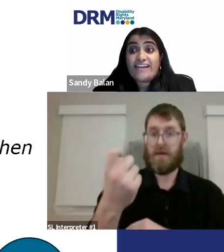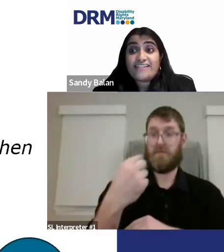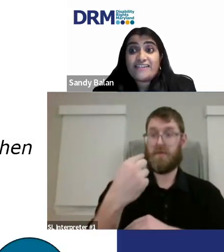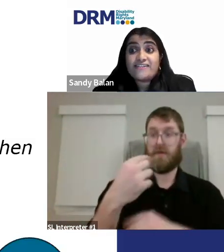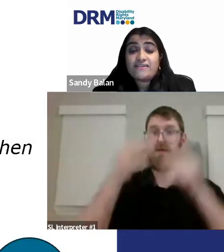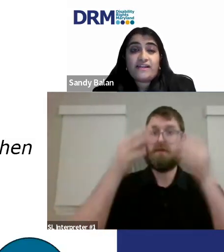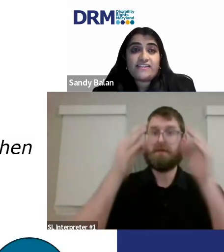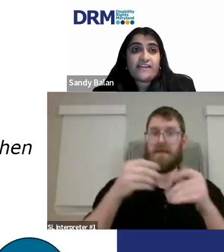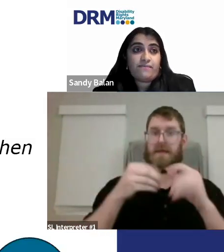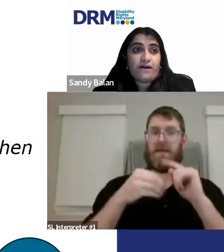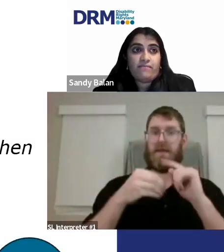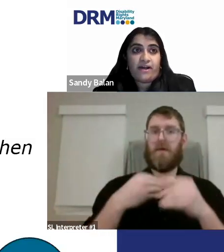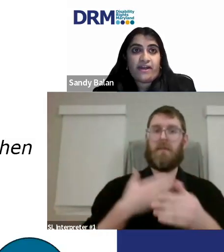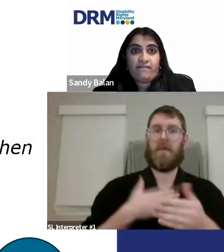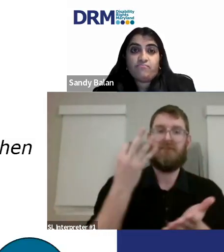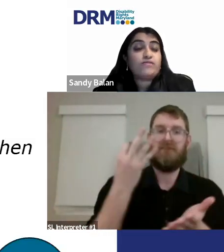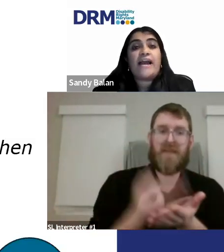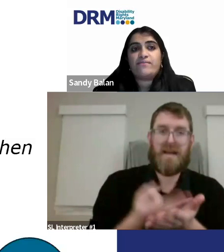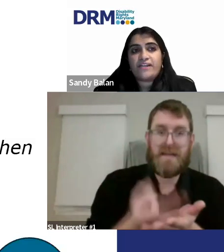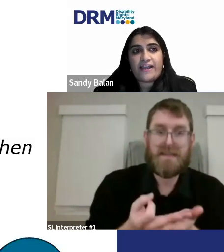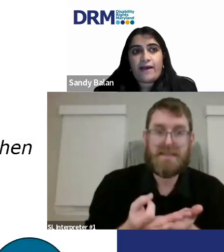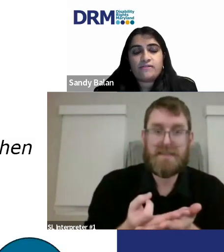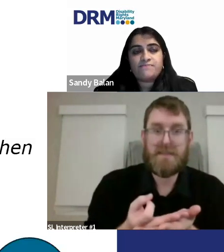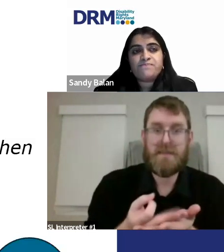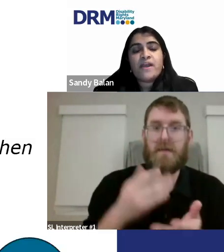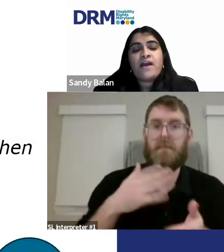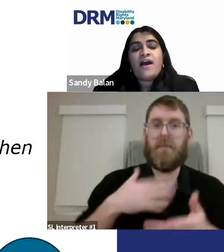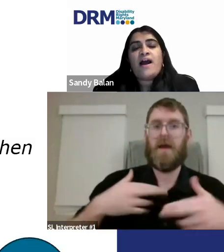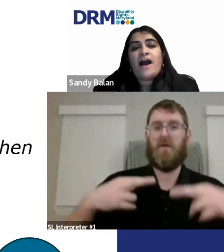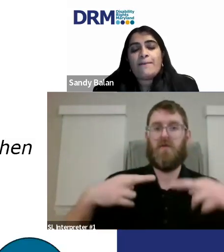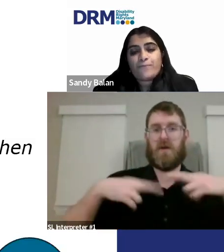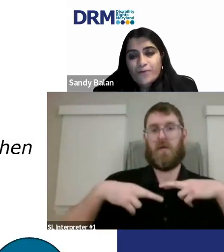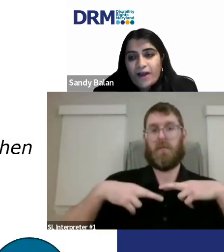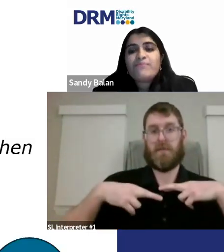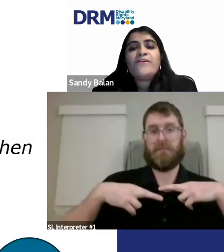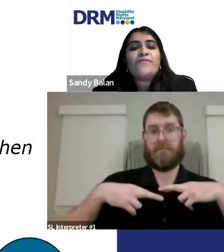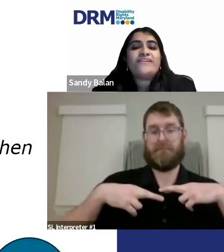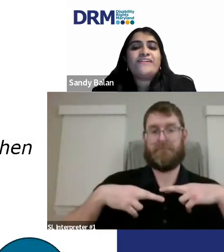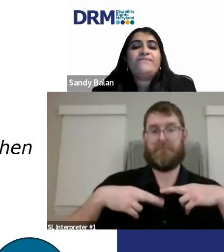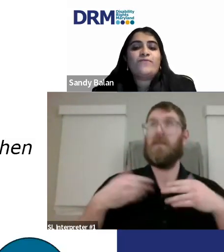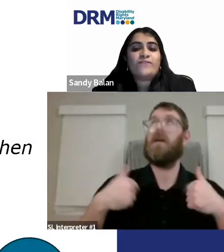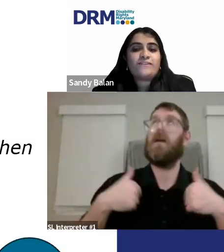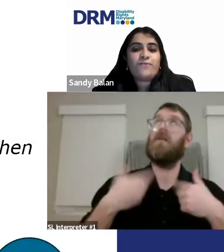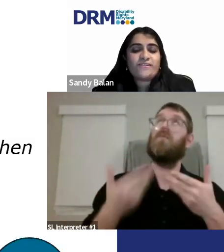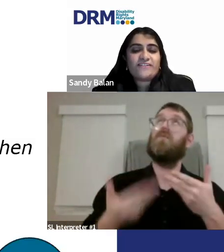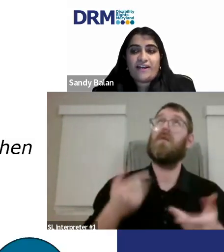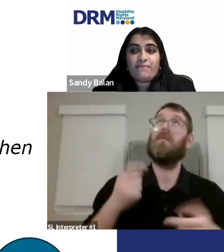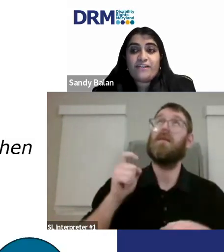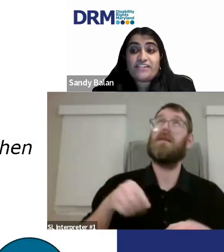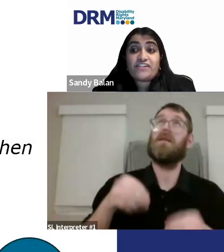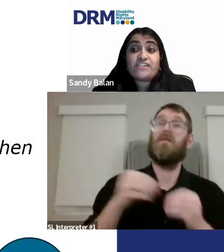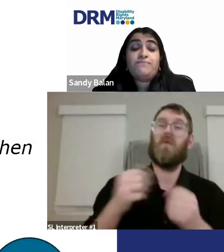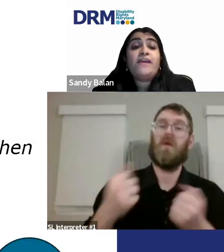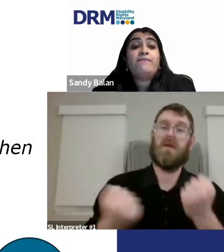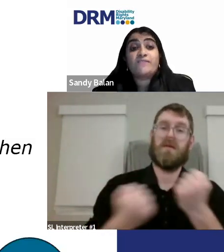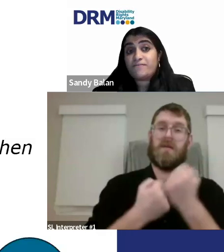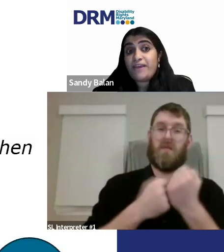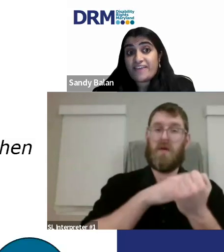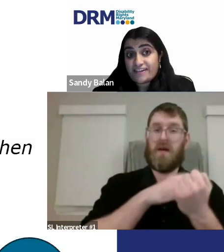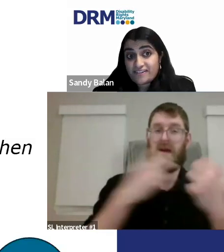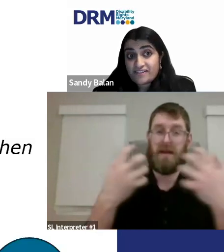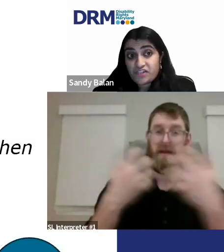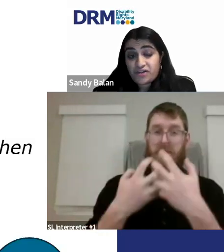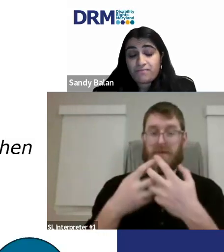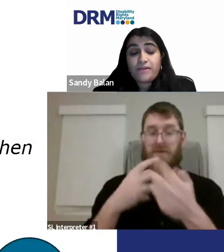about my finances, let's say about my retirement account, I'm probably going to need more supports and accommodations to be